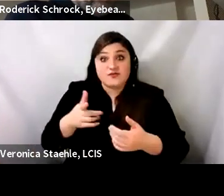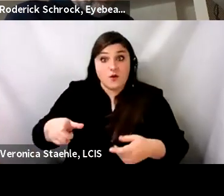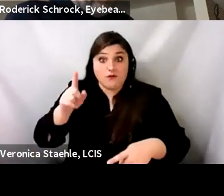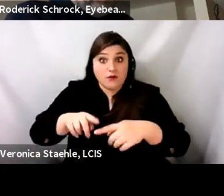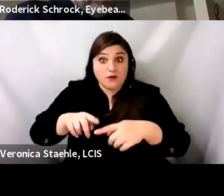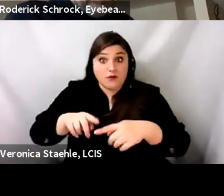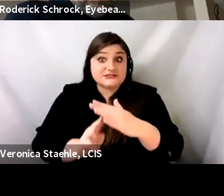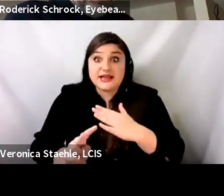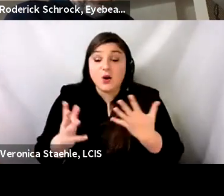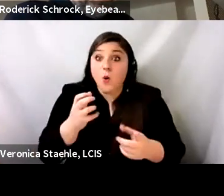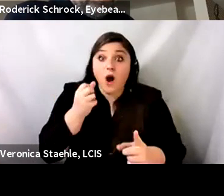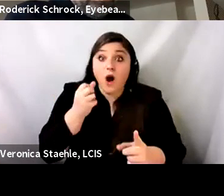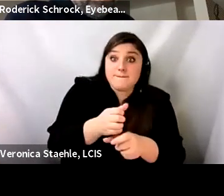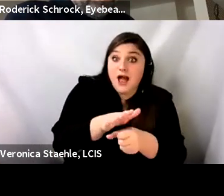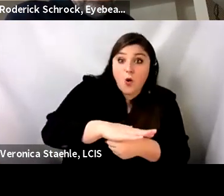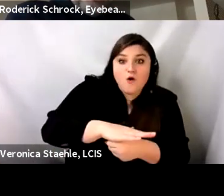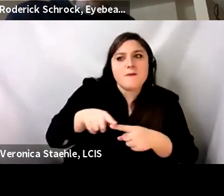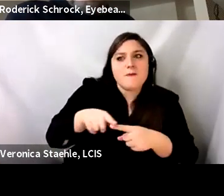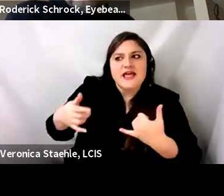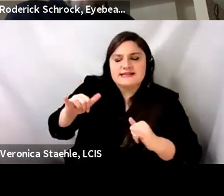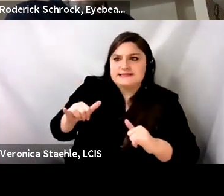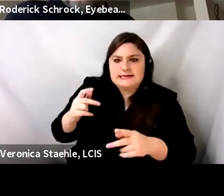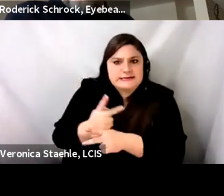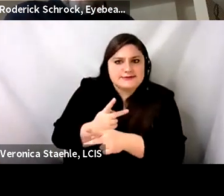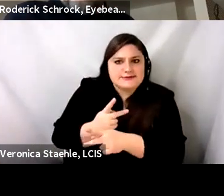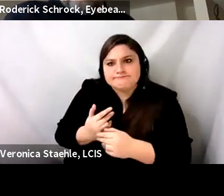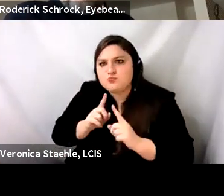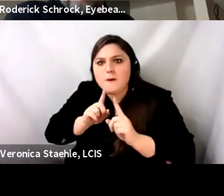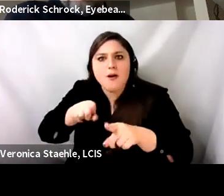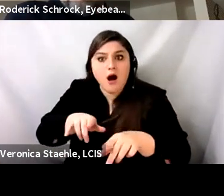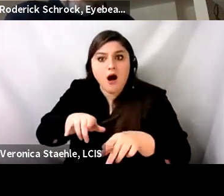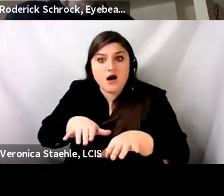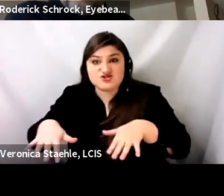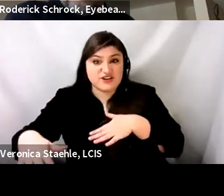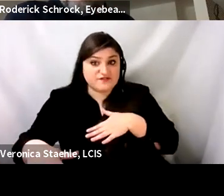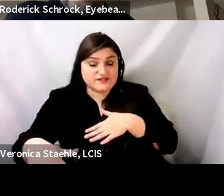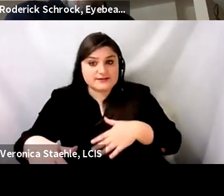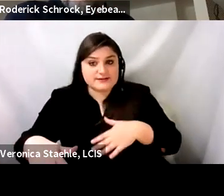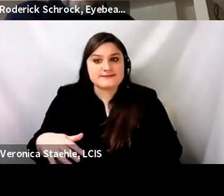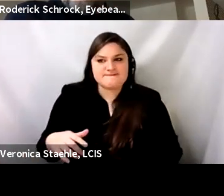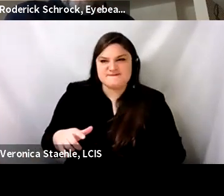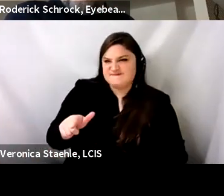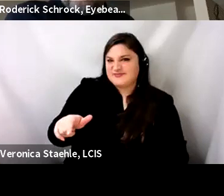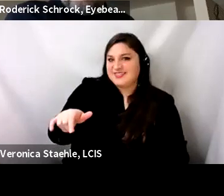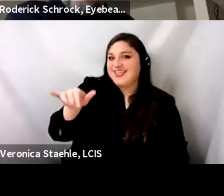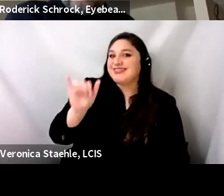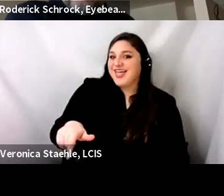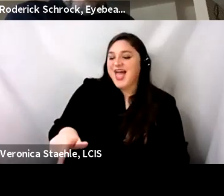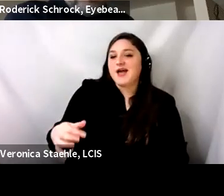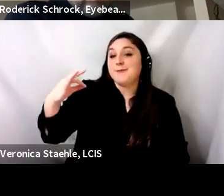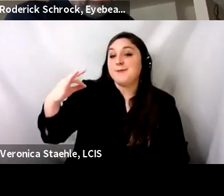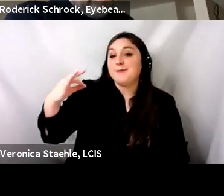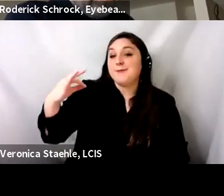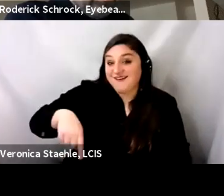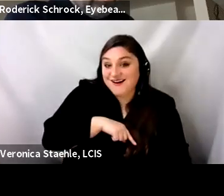was really incredible in this case. And I think we likely benefited from having been established for so long. You